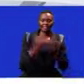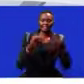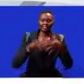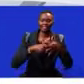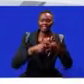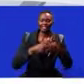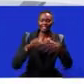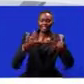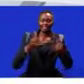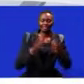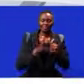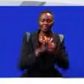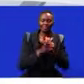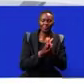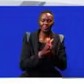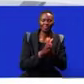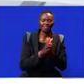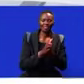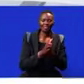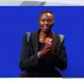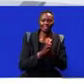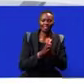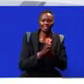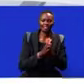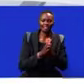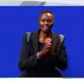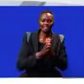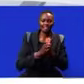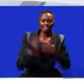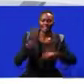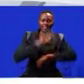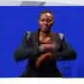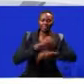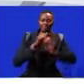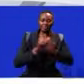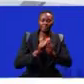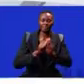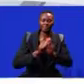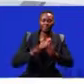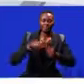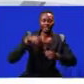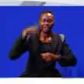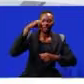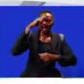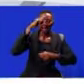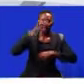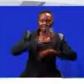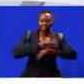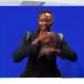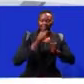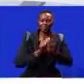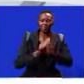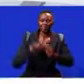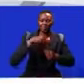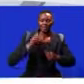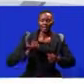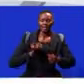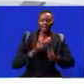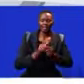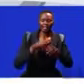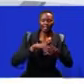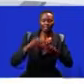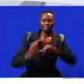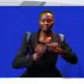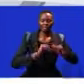Kwachako weche manyien mag dier odiochieng' en ni tend skund nyiri ma Nyangajo mayudore kar chung' od bura nero ma Karachuonyo e kaunti ma